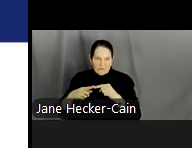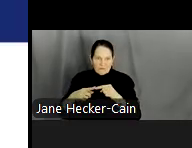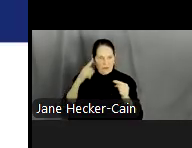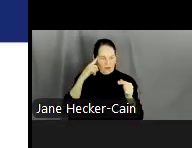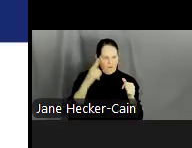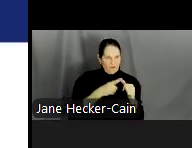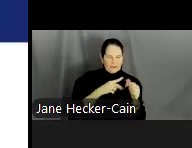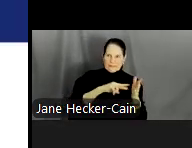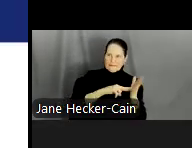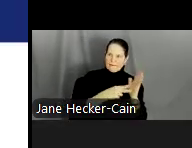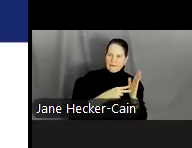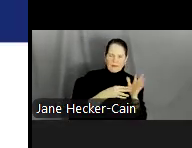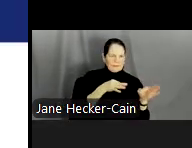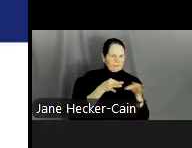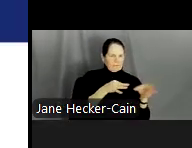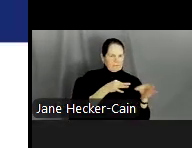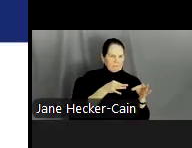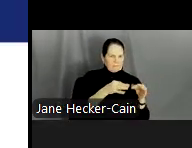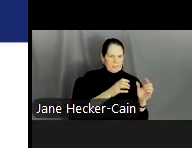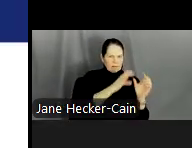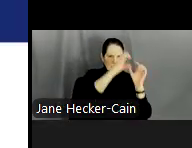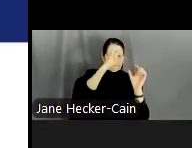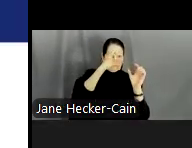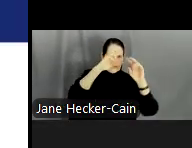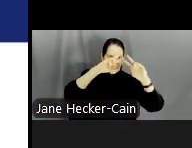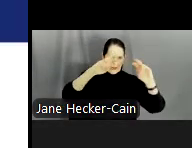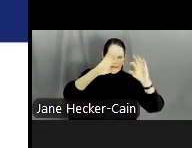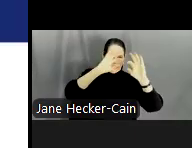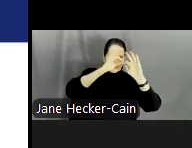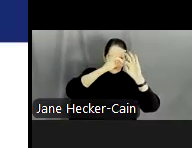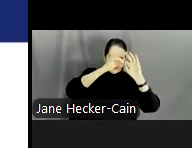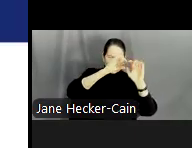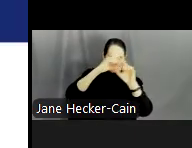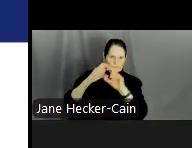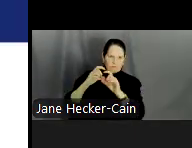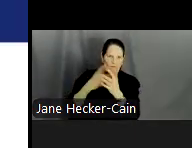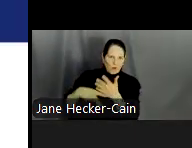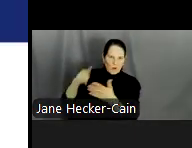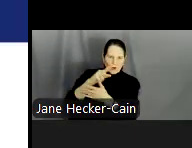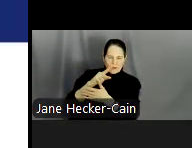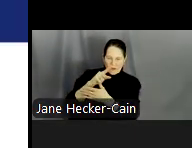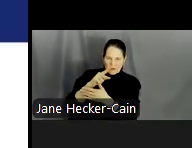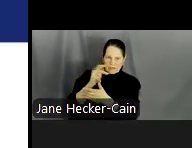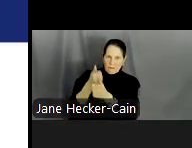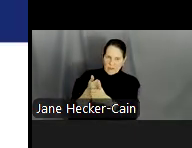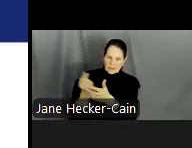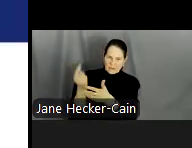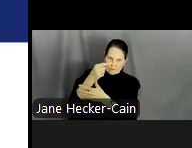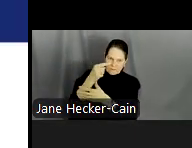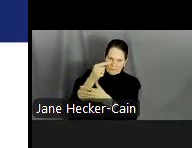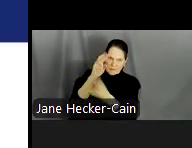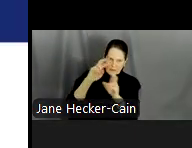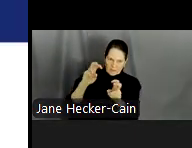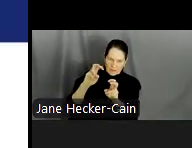the issue, analyzing and interpreting, prioritizing based on those analyses